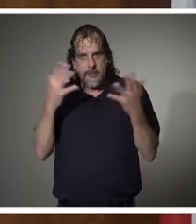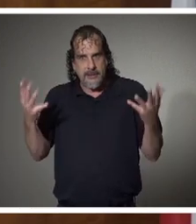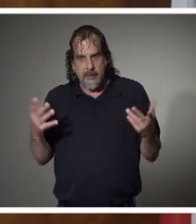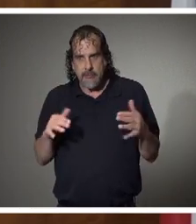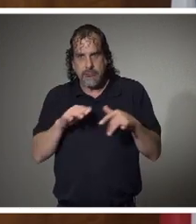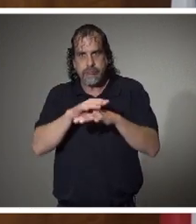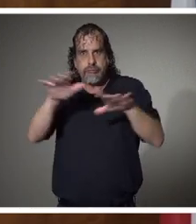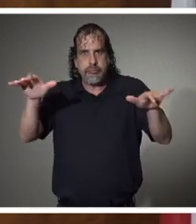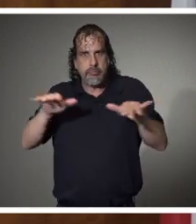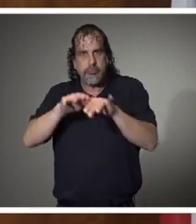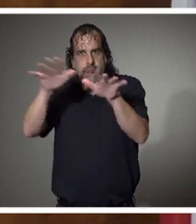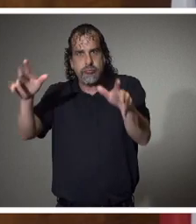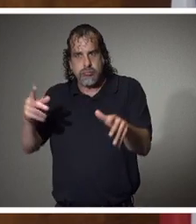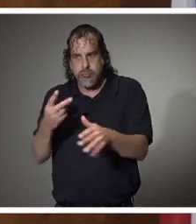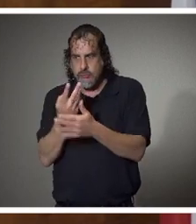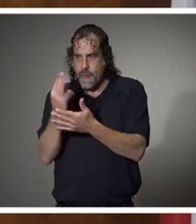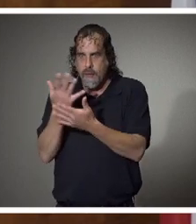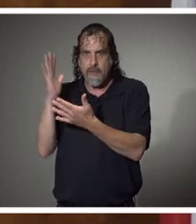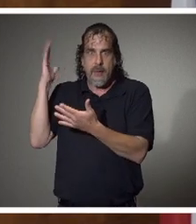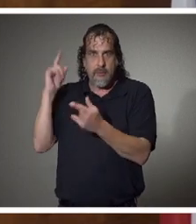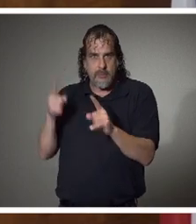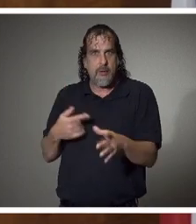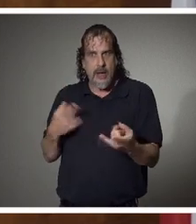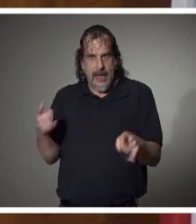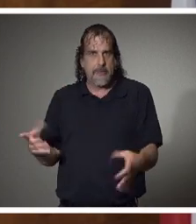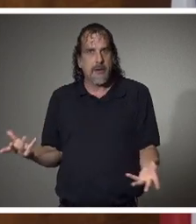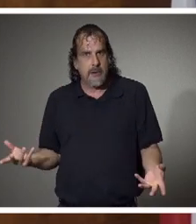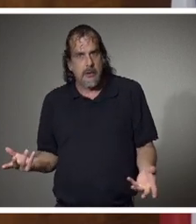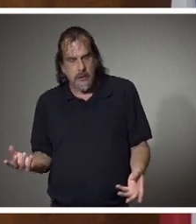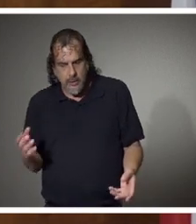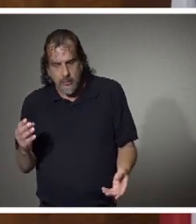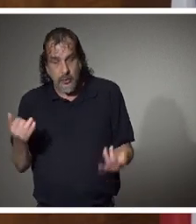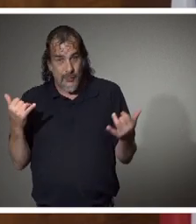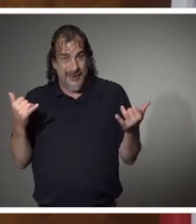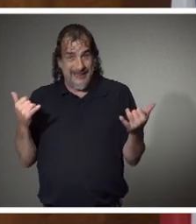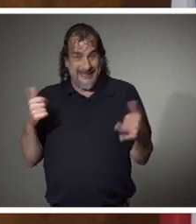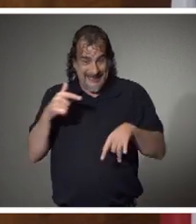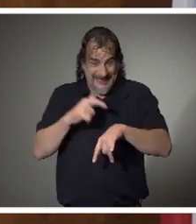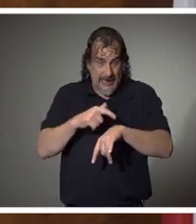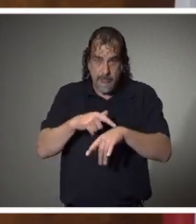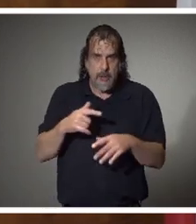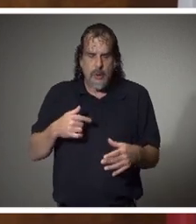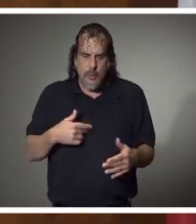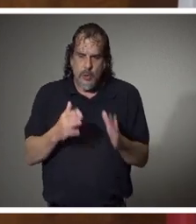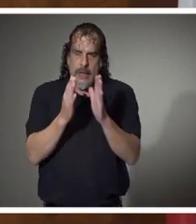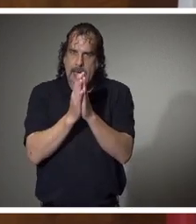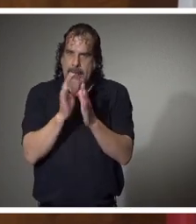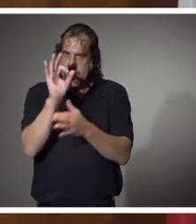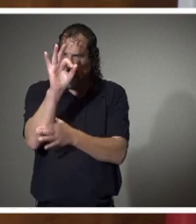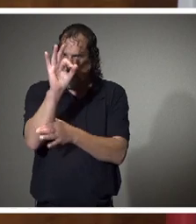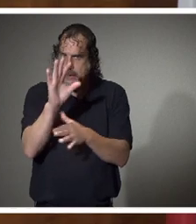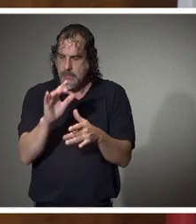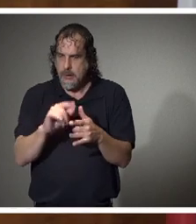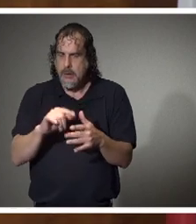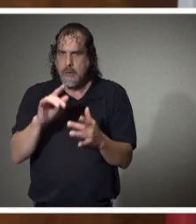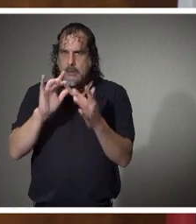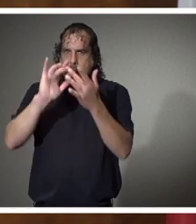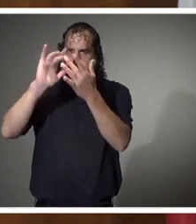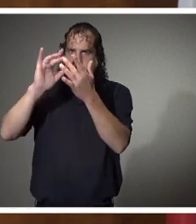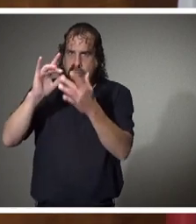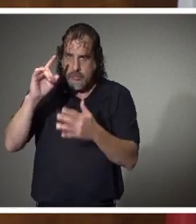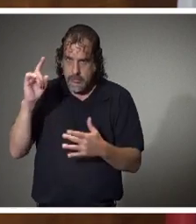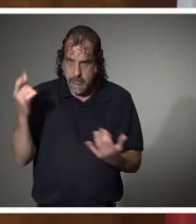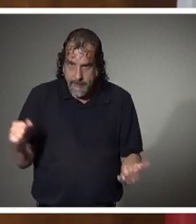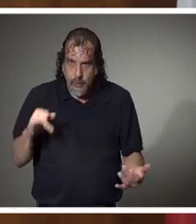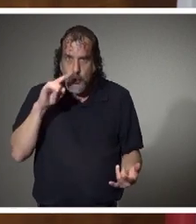that 4, 5, 6 weeks ago. And so at this point, we are continuing to ask our pastors to preach online if at all